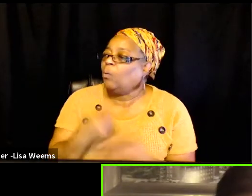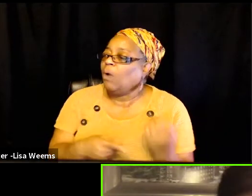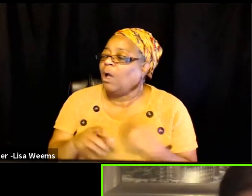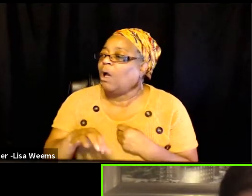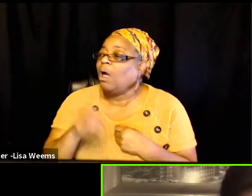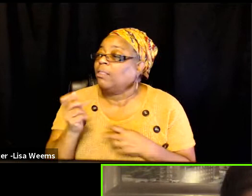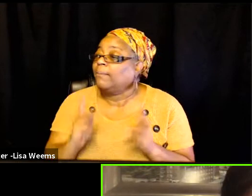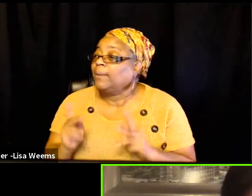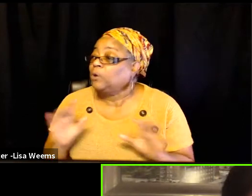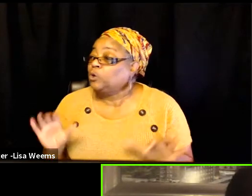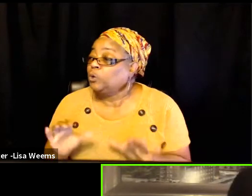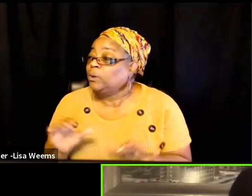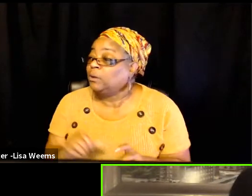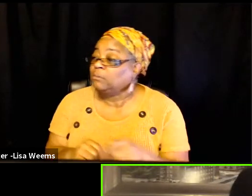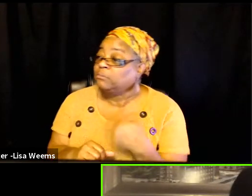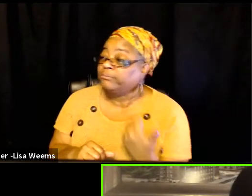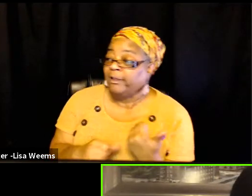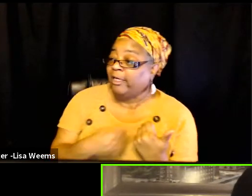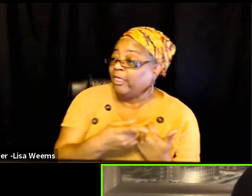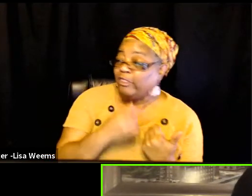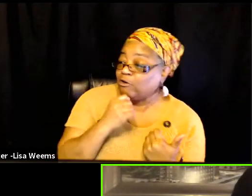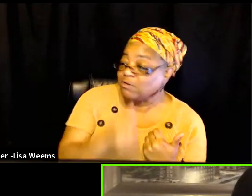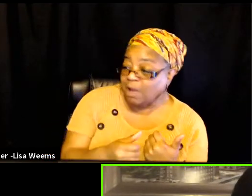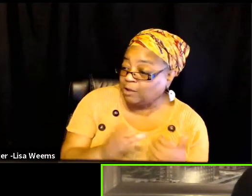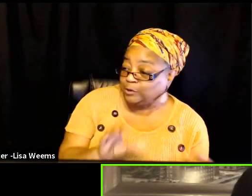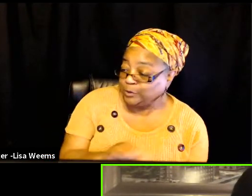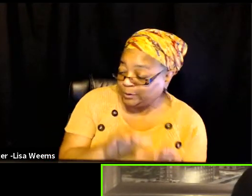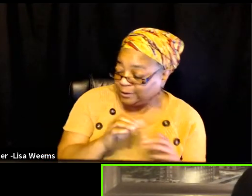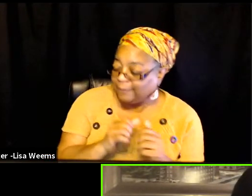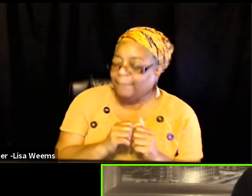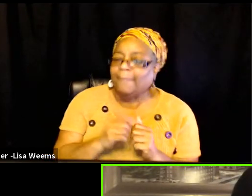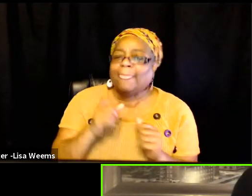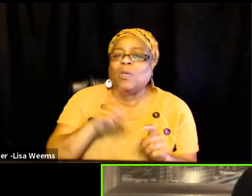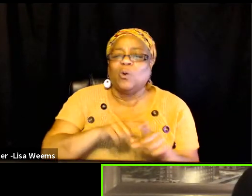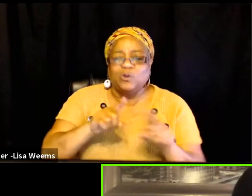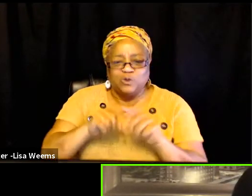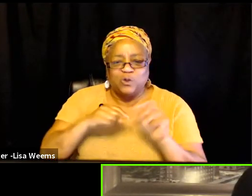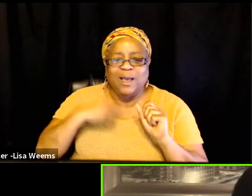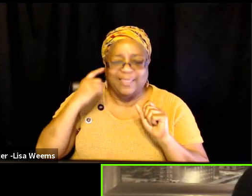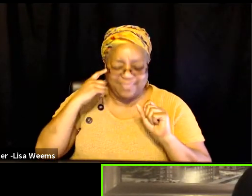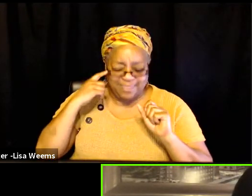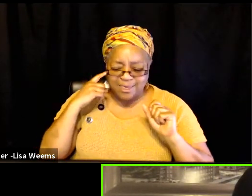be doing, for example. I also think that